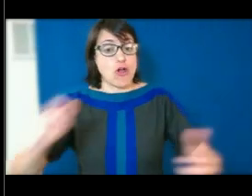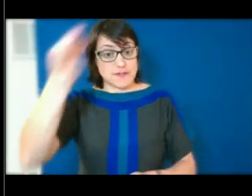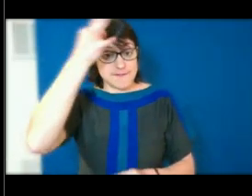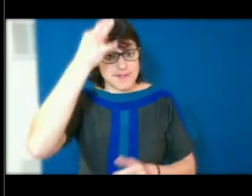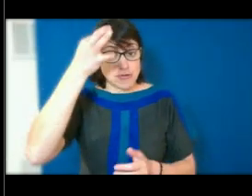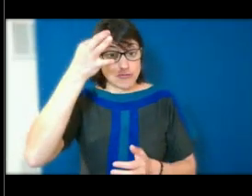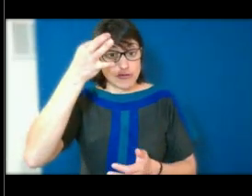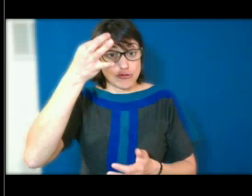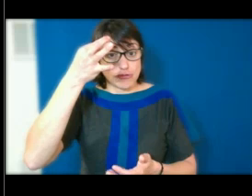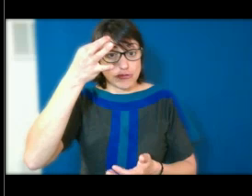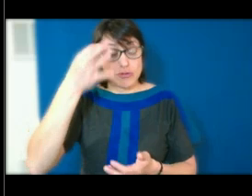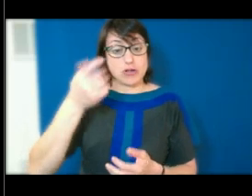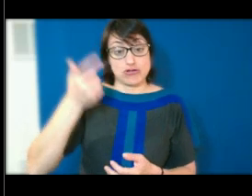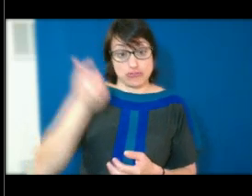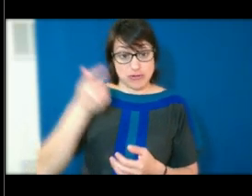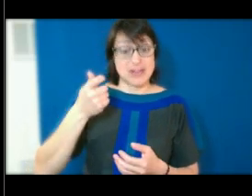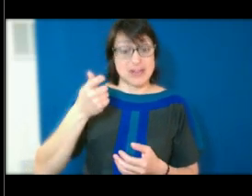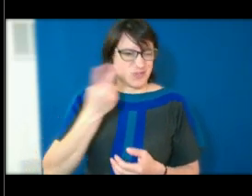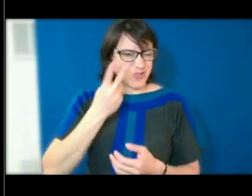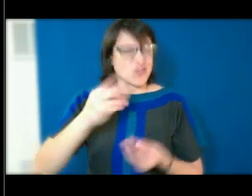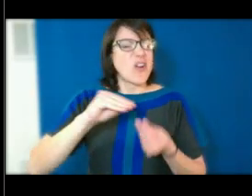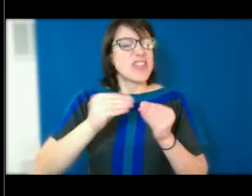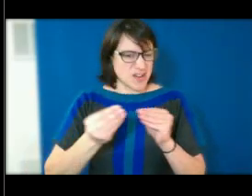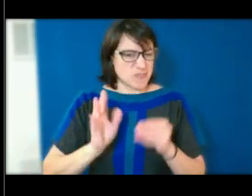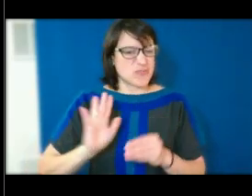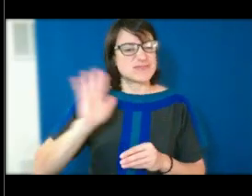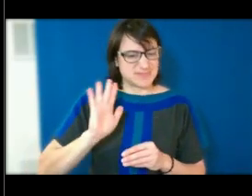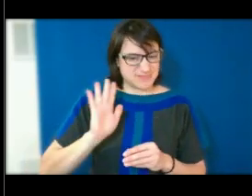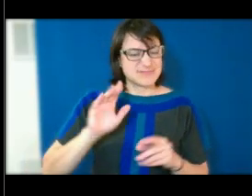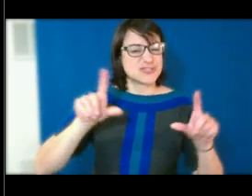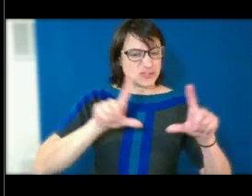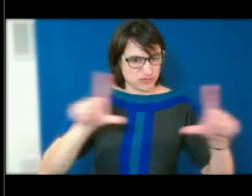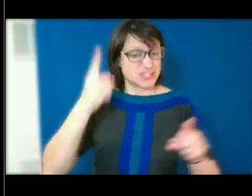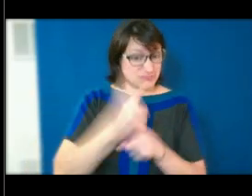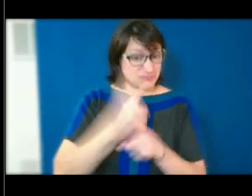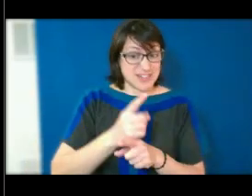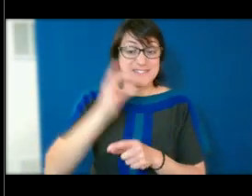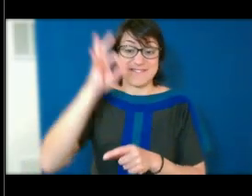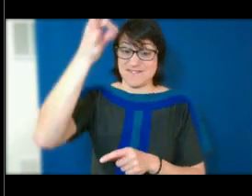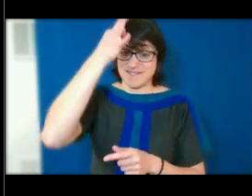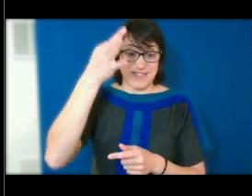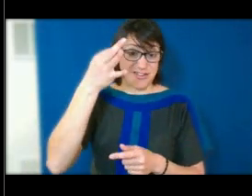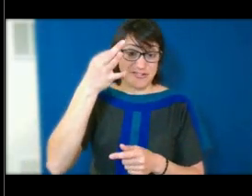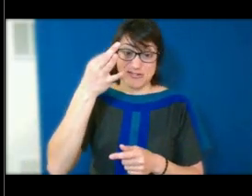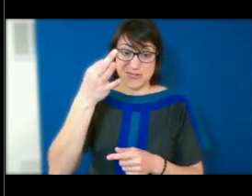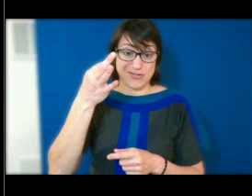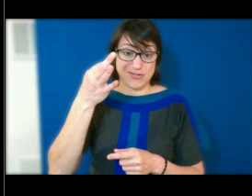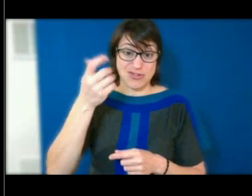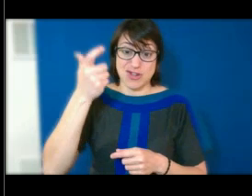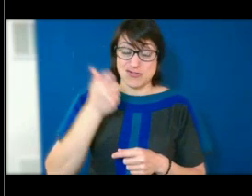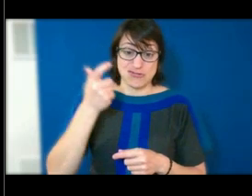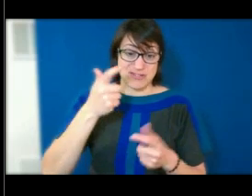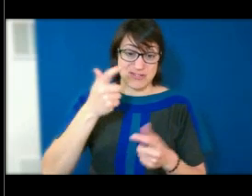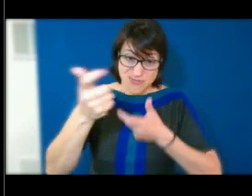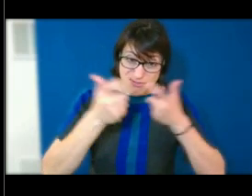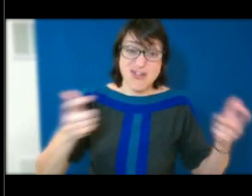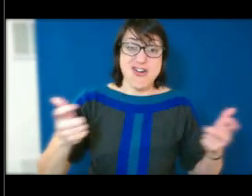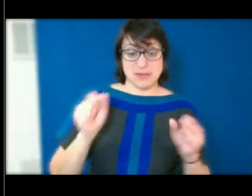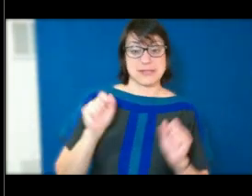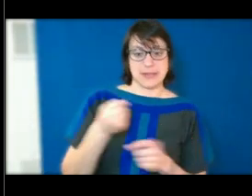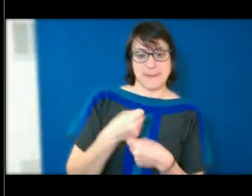screens previously. So federal grants are large, they can make great impacts, but they